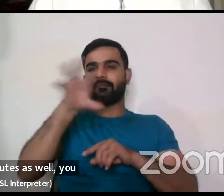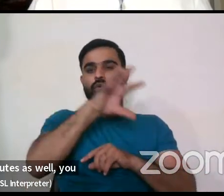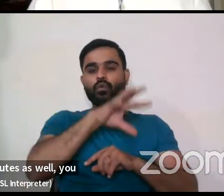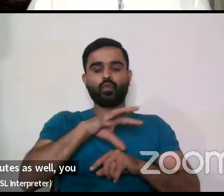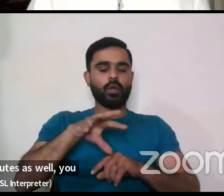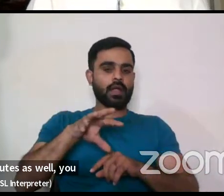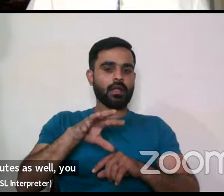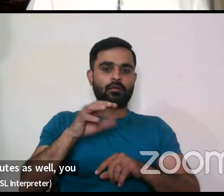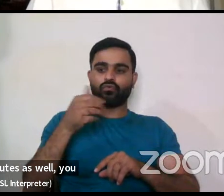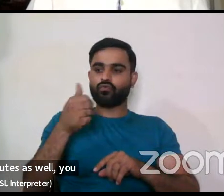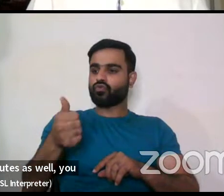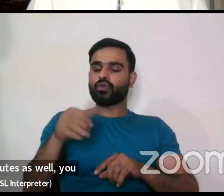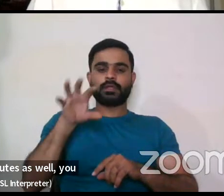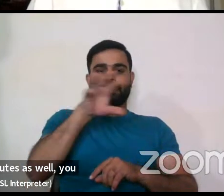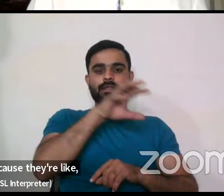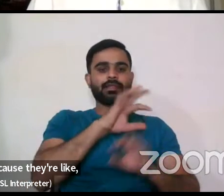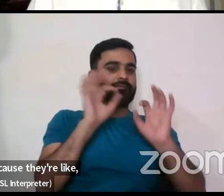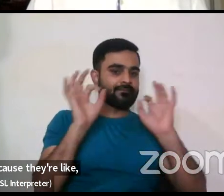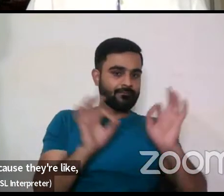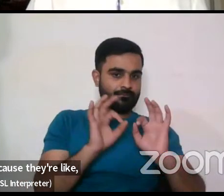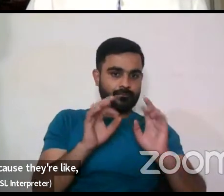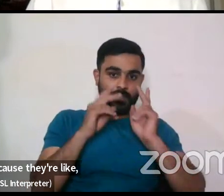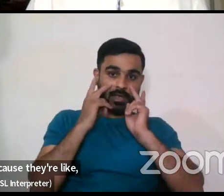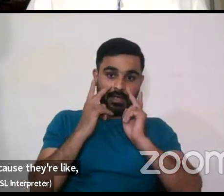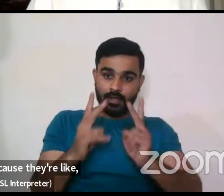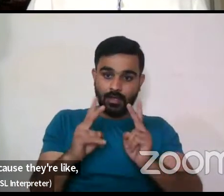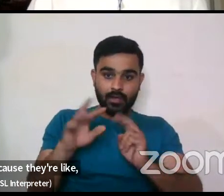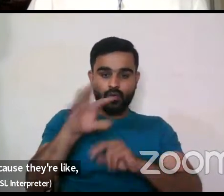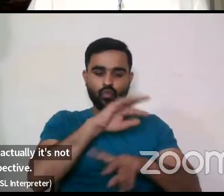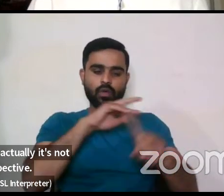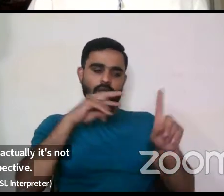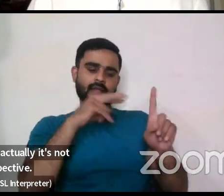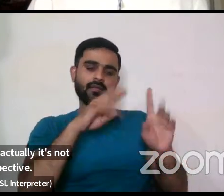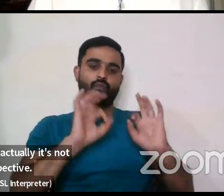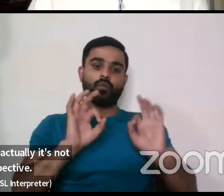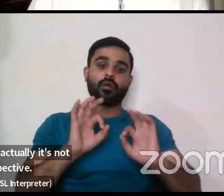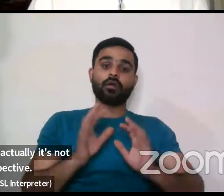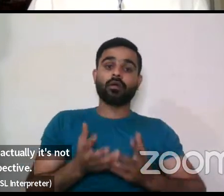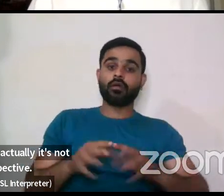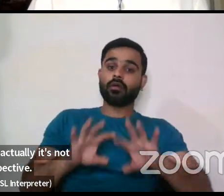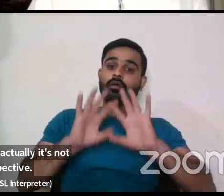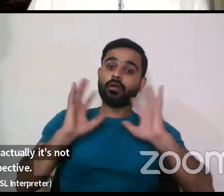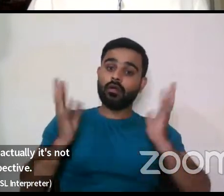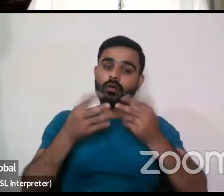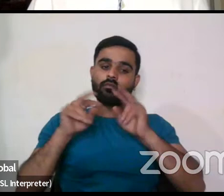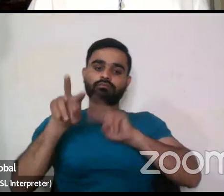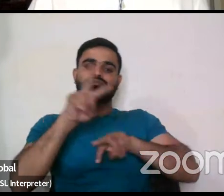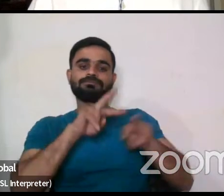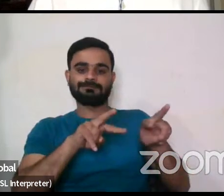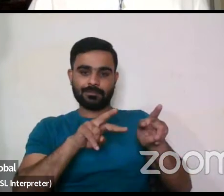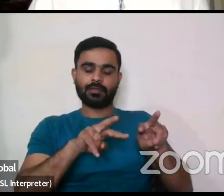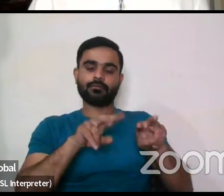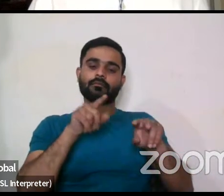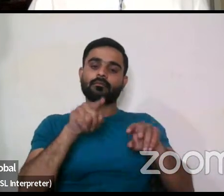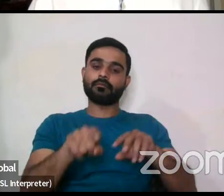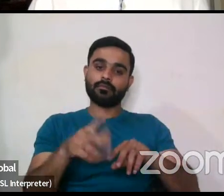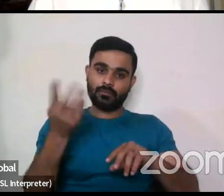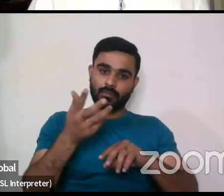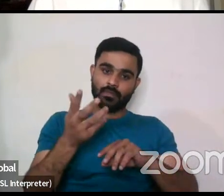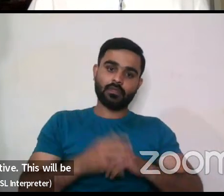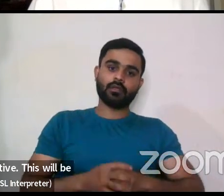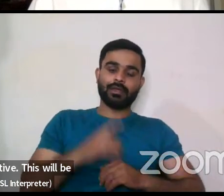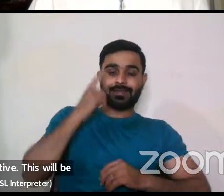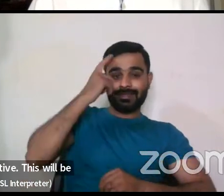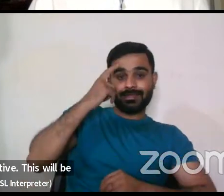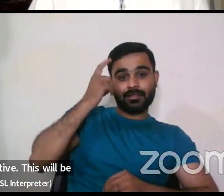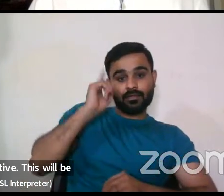this is not good for a state, but actually it's not looked at from a state perspective. It's looked at from the global perspective. This will be a thought